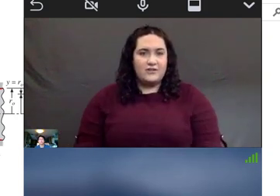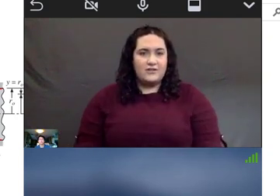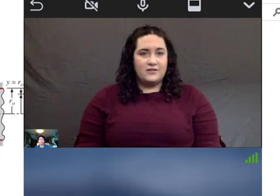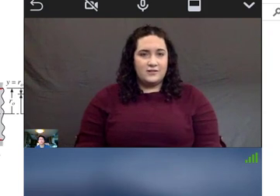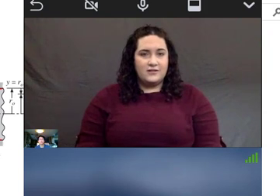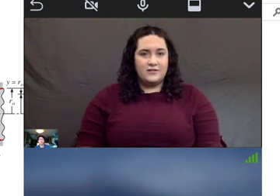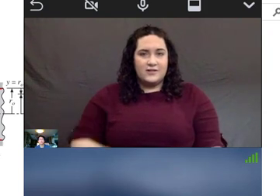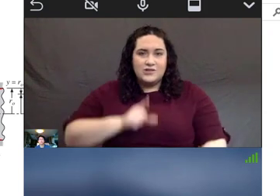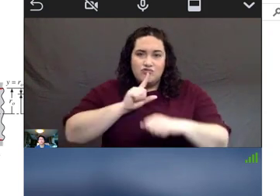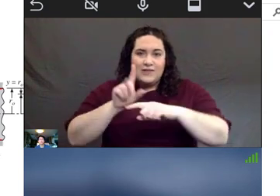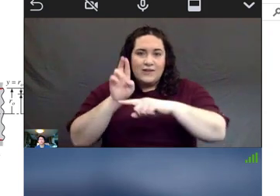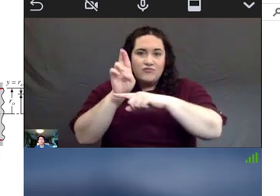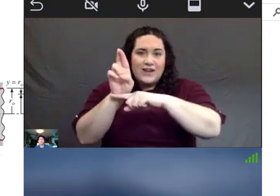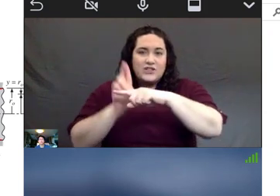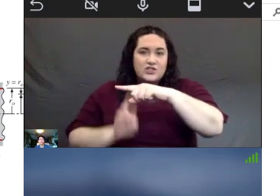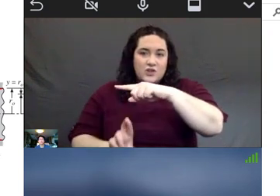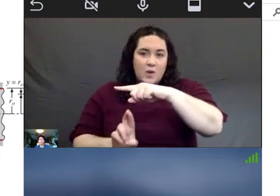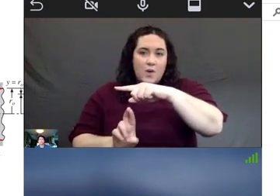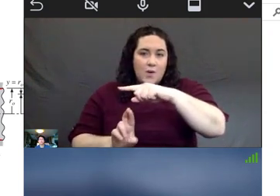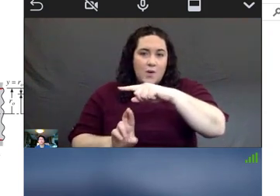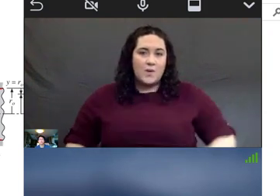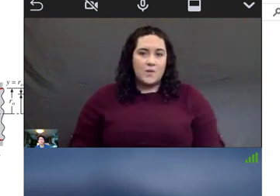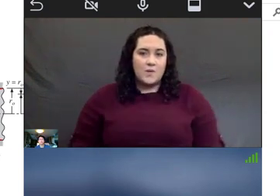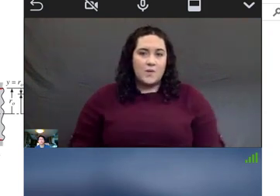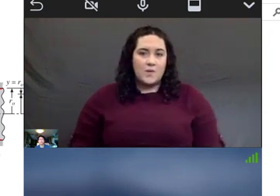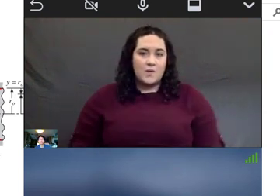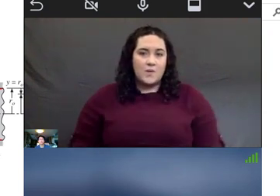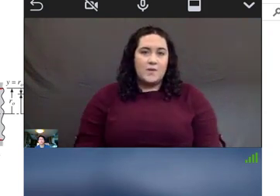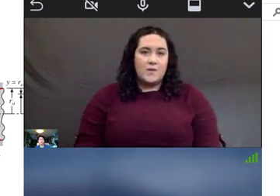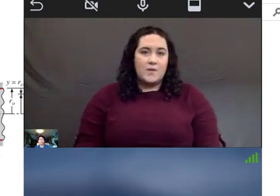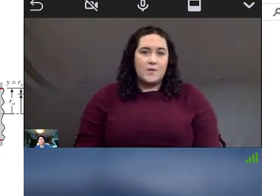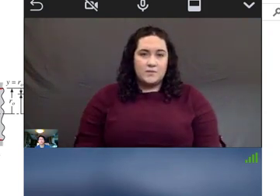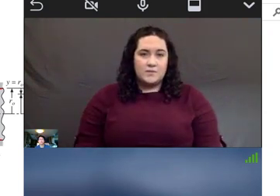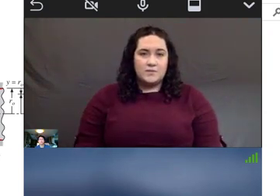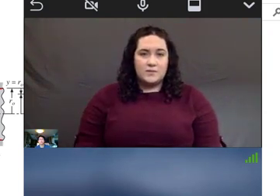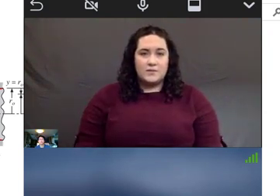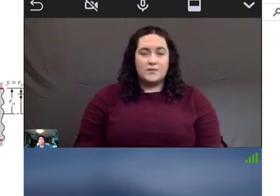of the thicknesses of the hydrodynamic boundary layer and the thermal boundary layer.